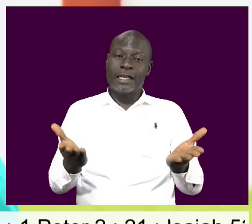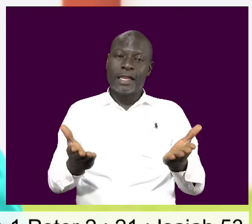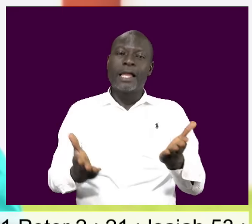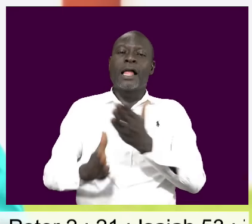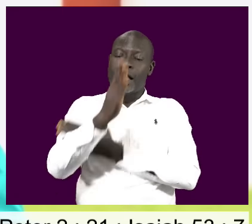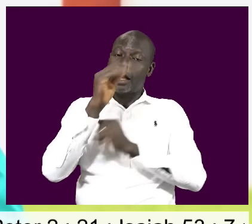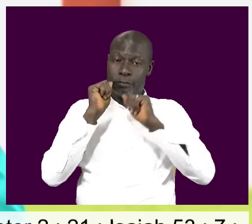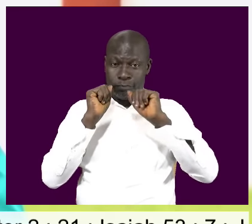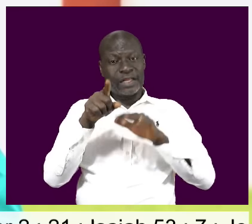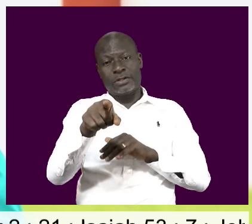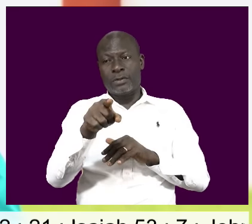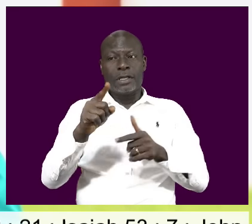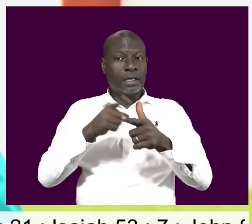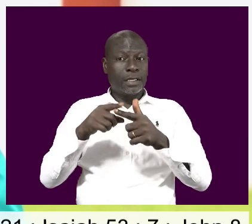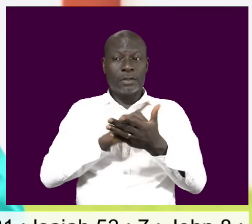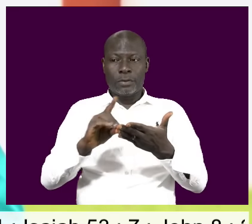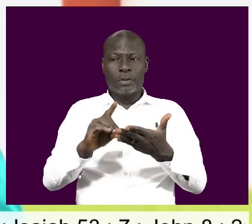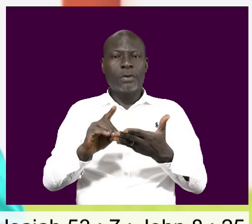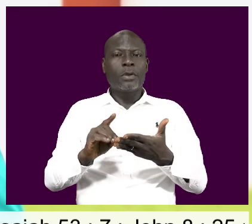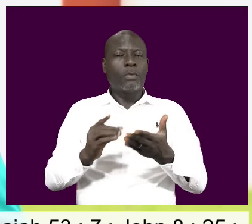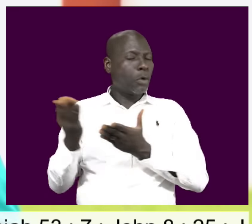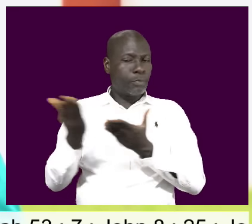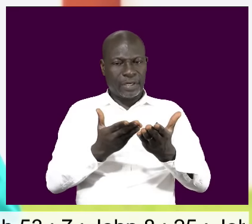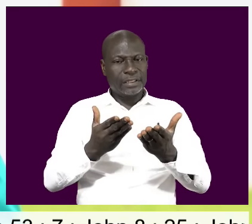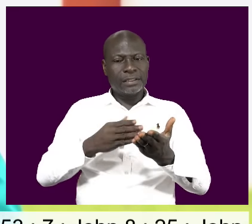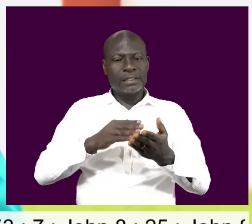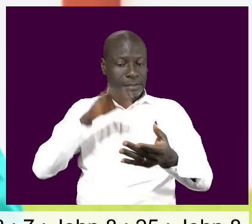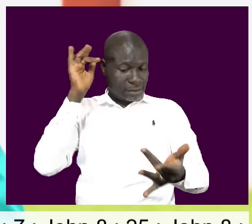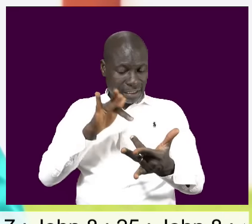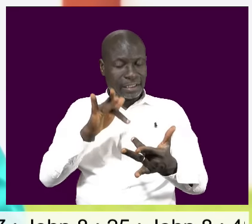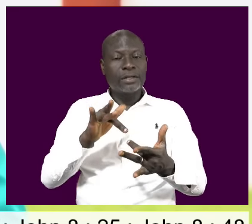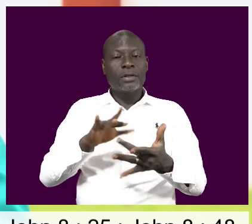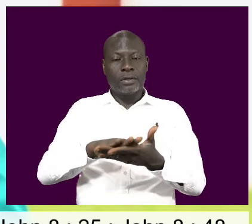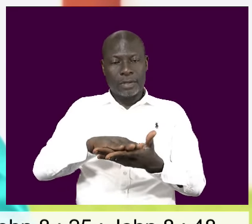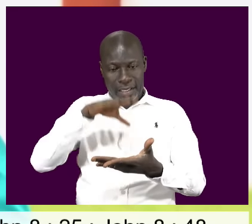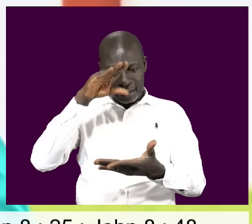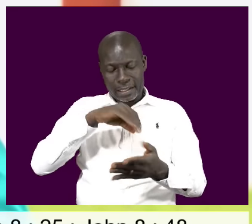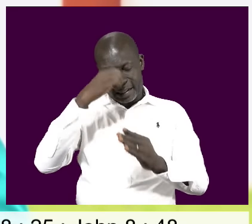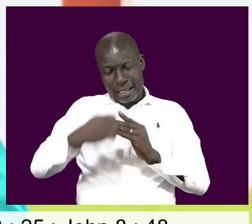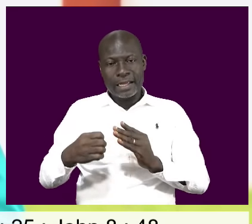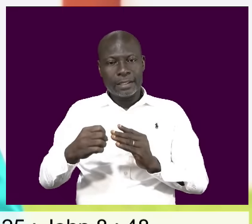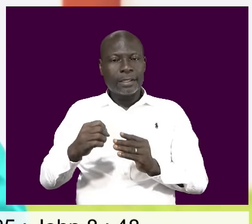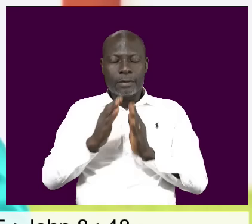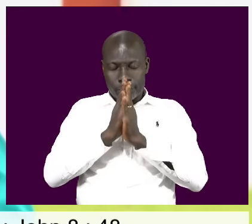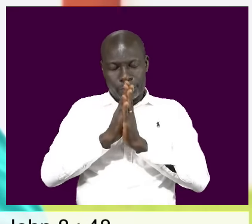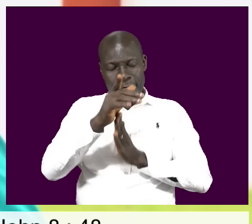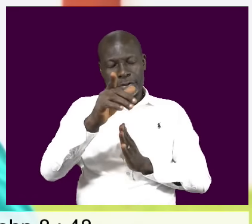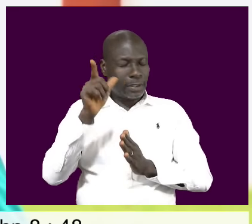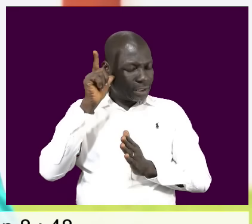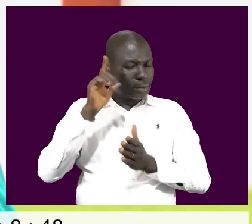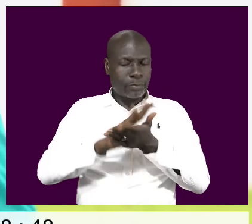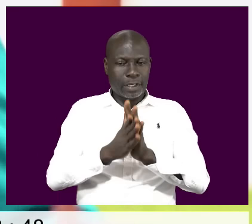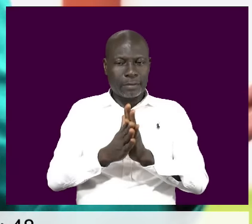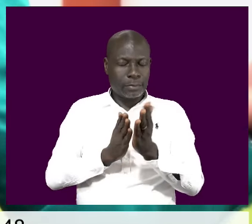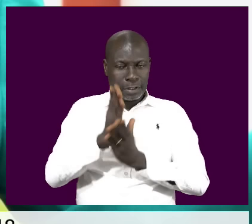in shrao. Next week, me decide you ever ba a ye and me bomb pa ye se. Ubetie na obetie ni ye na abeka ukriso som